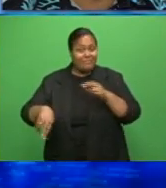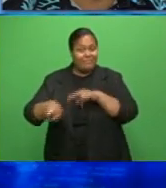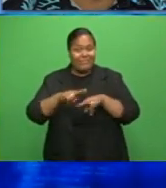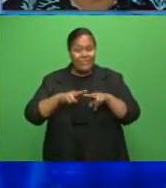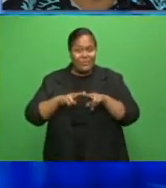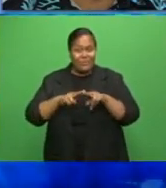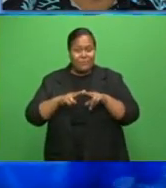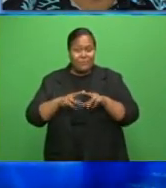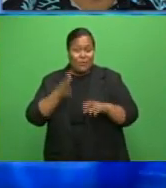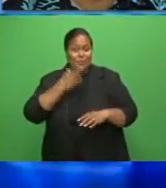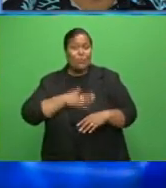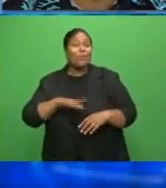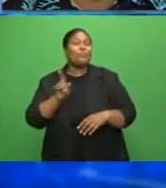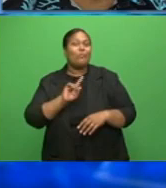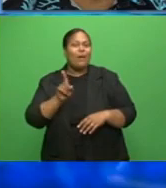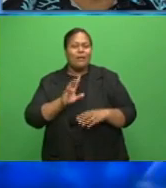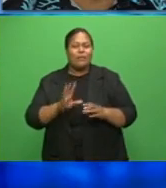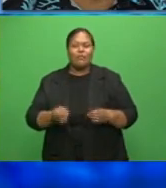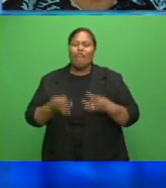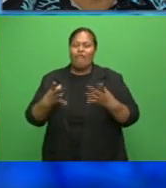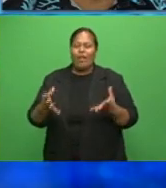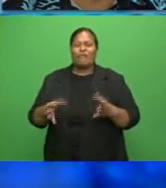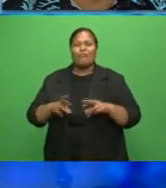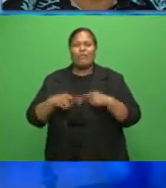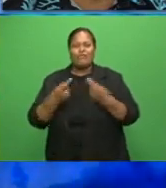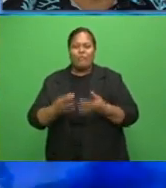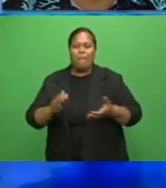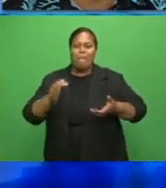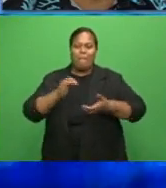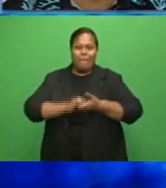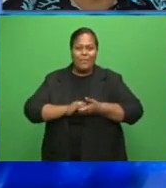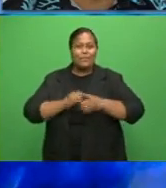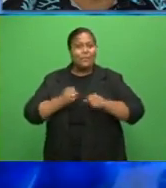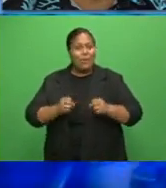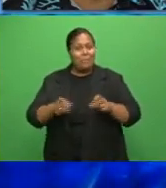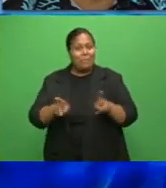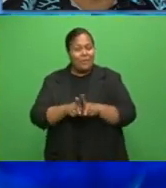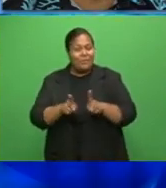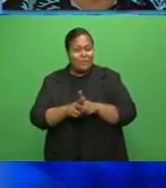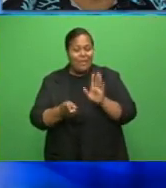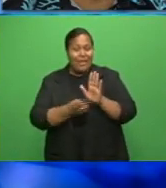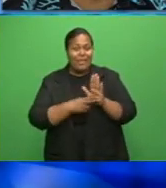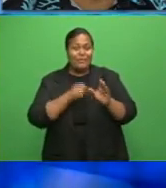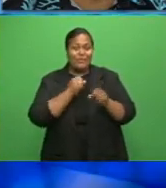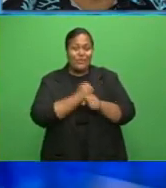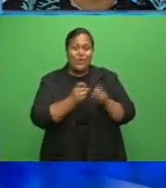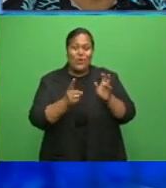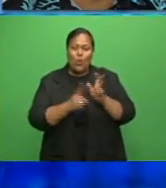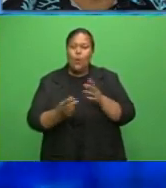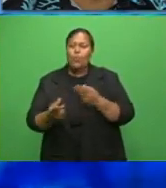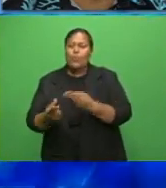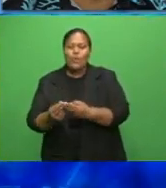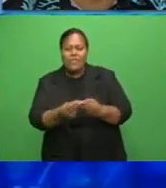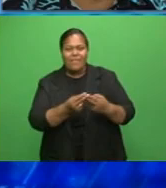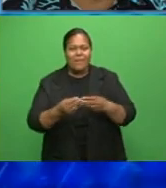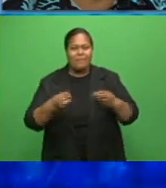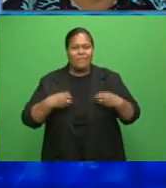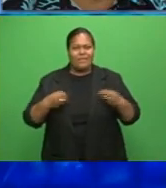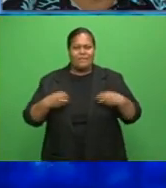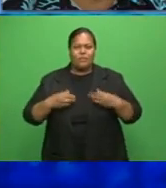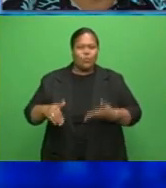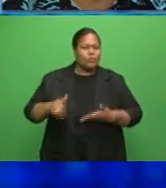event was to provide a relationship and strong partnership between NGOs and businesses to help Fijians affected by the